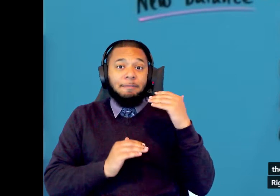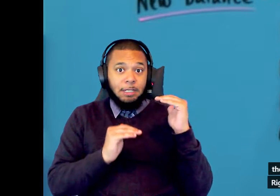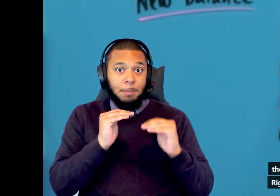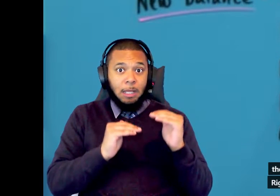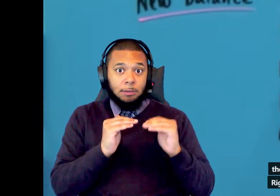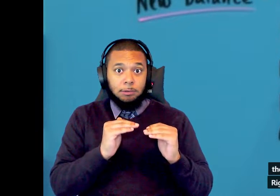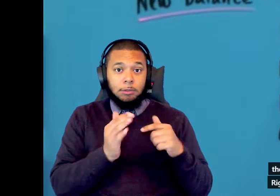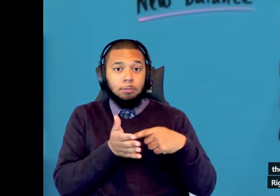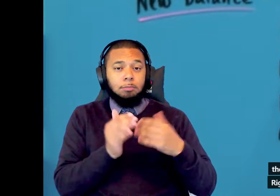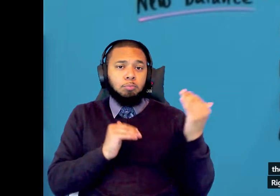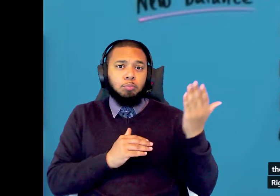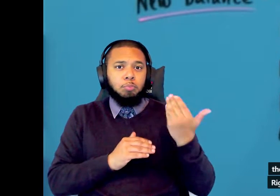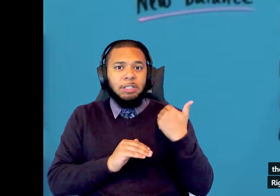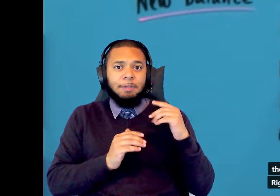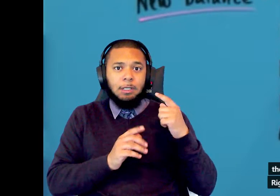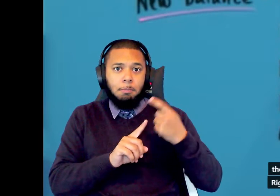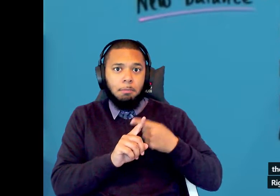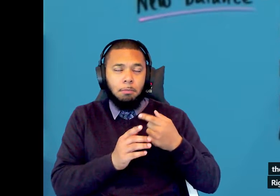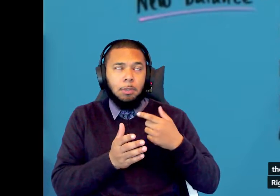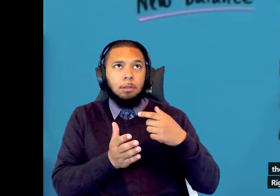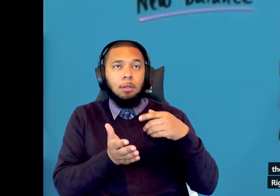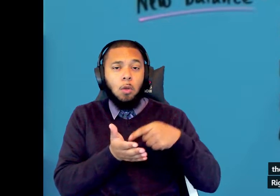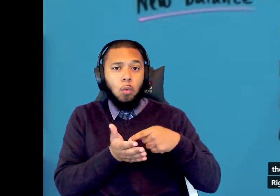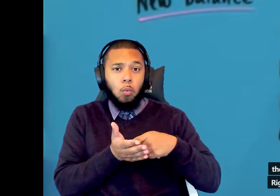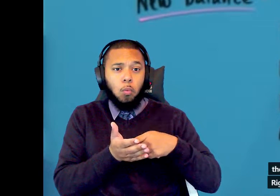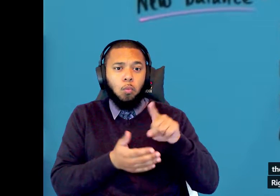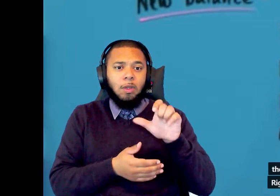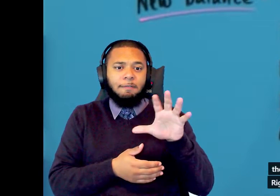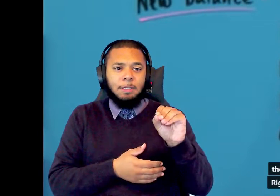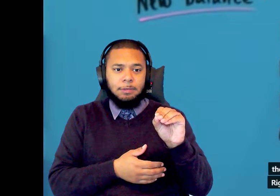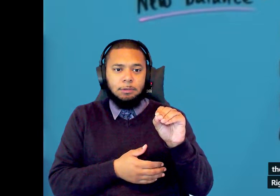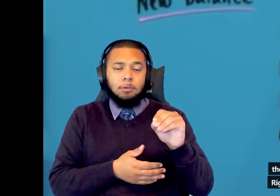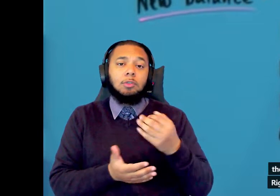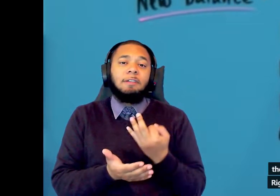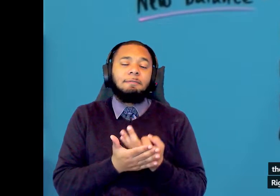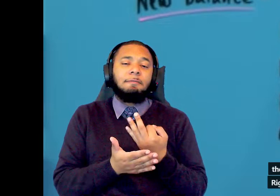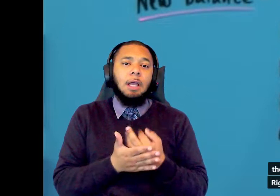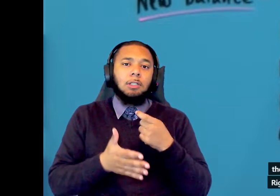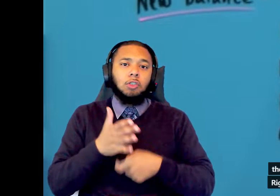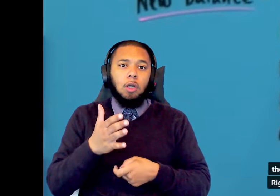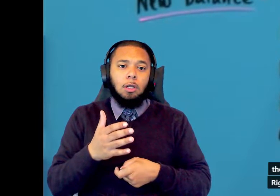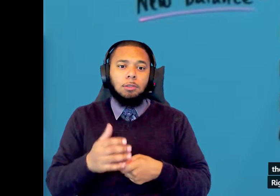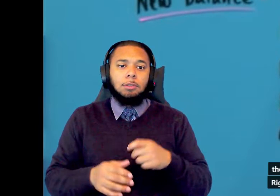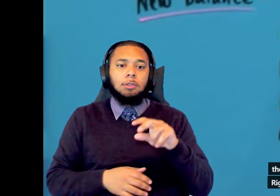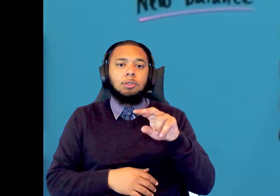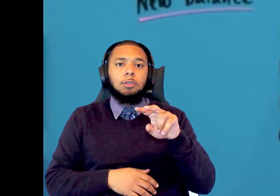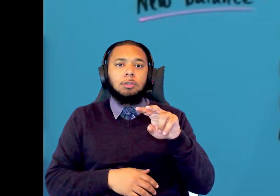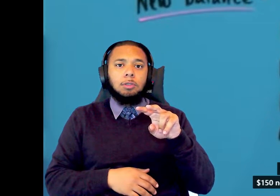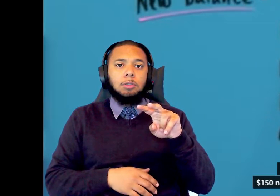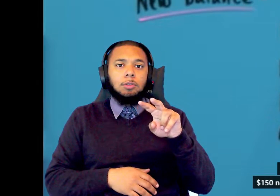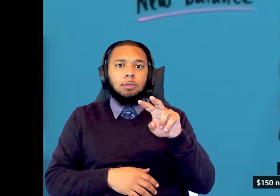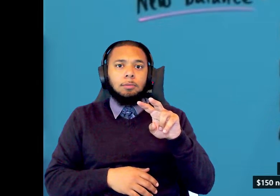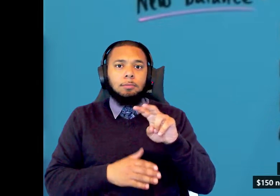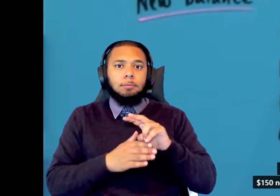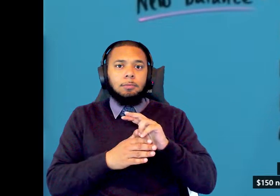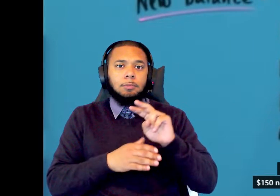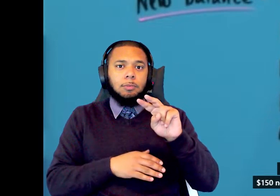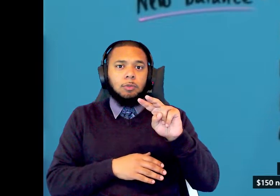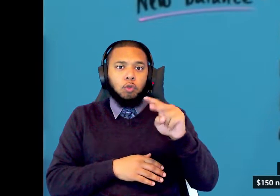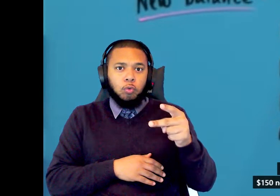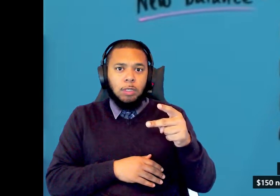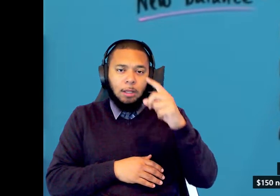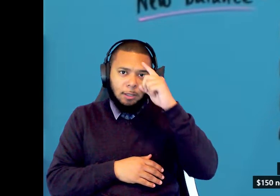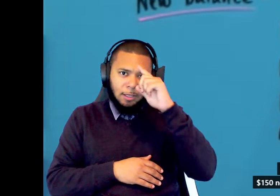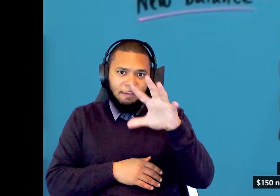your finance charge was $2.50. All right, so they're charging you $2.50 because you didn't pay off